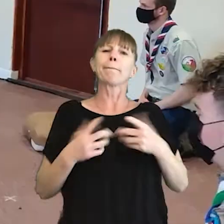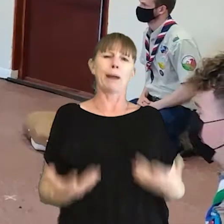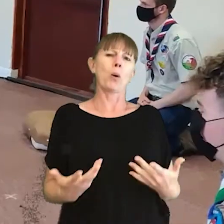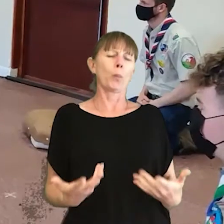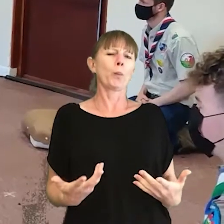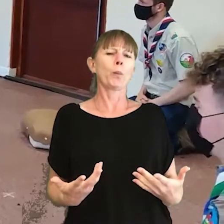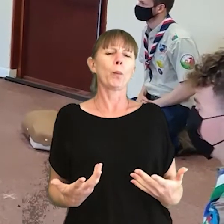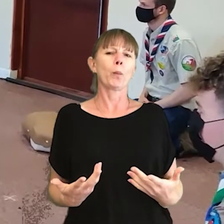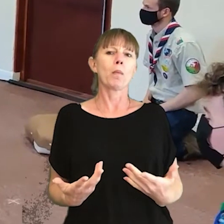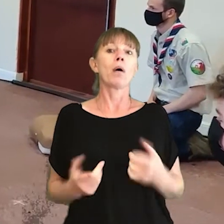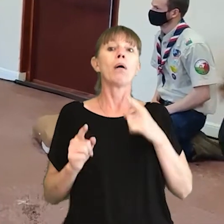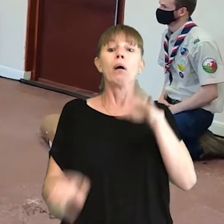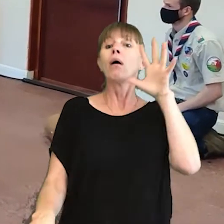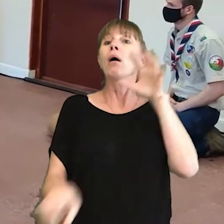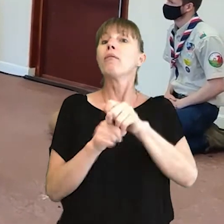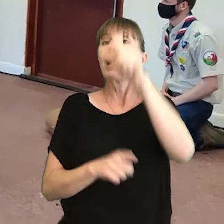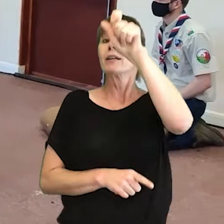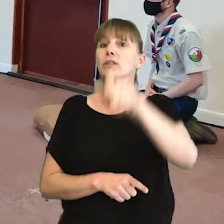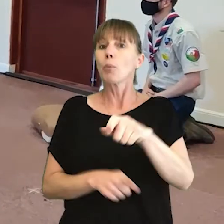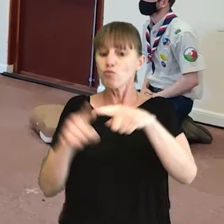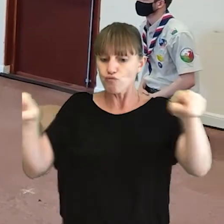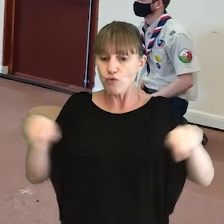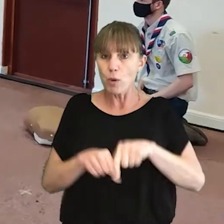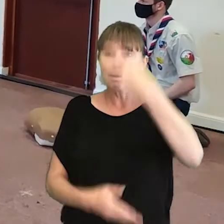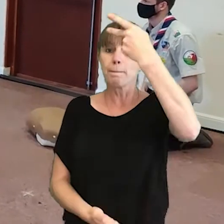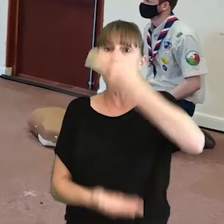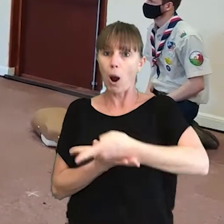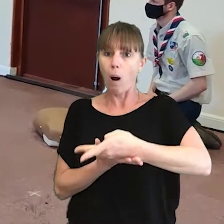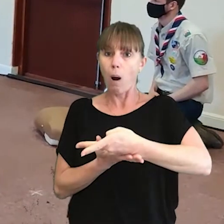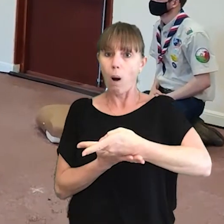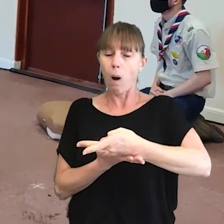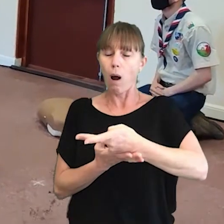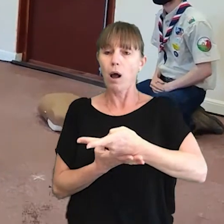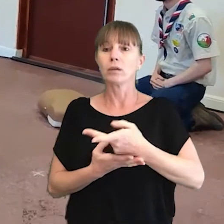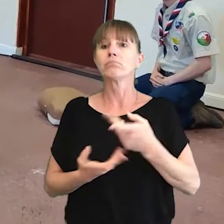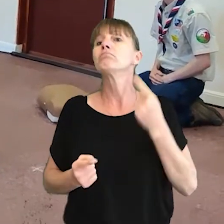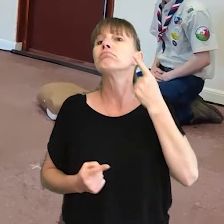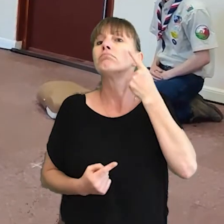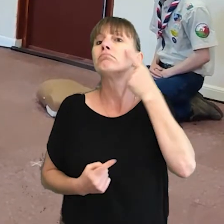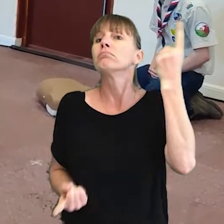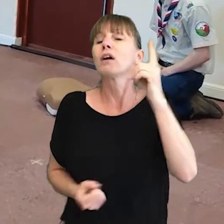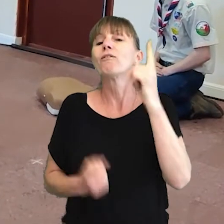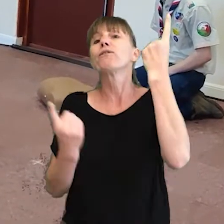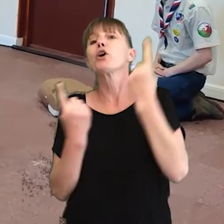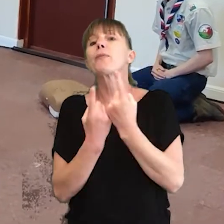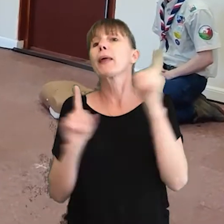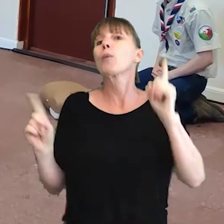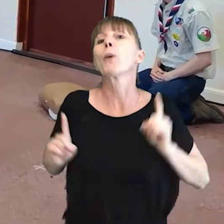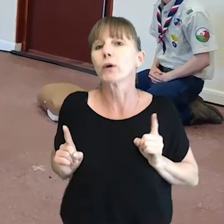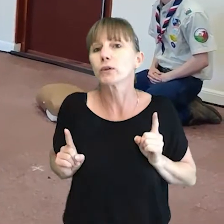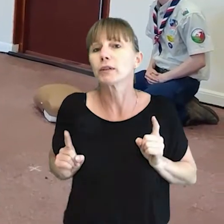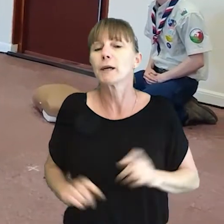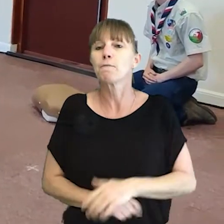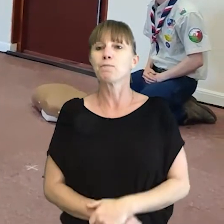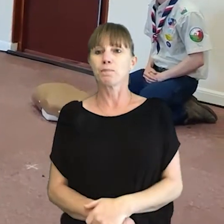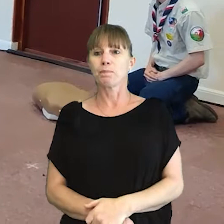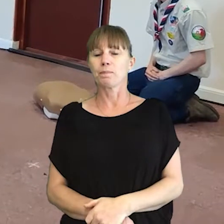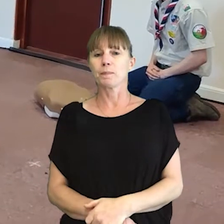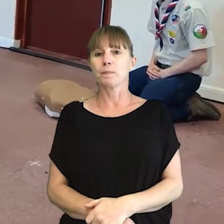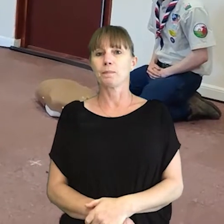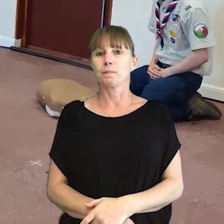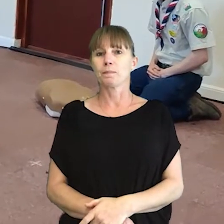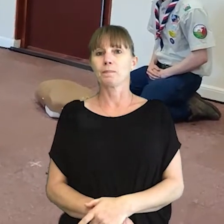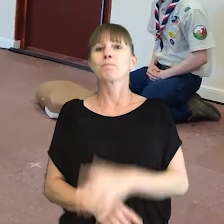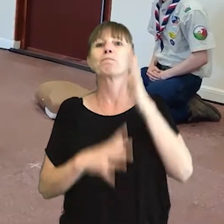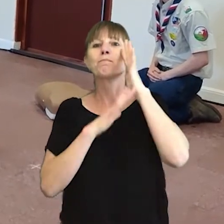same. If we were to find somebody in this room collapsed on the floor, what do you think the first thing we need to do is? Look